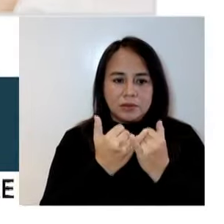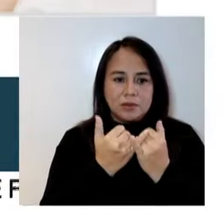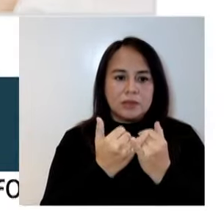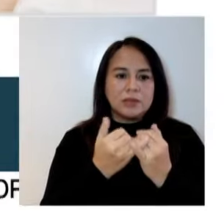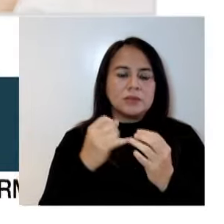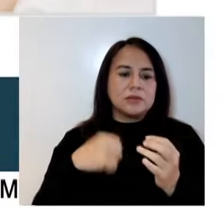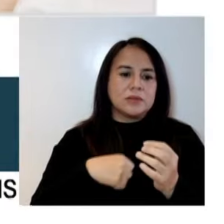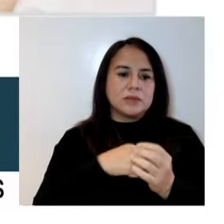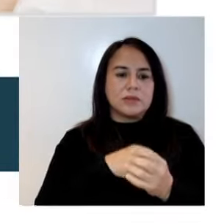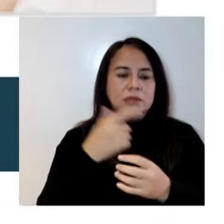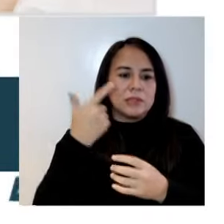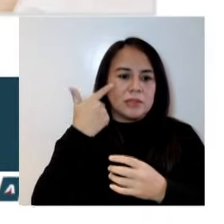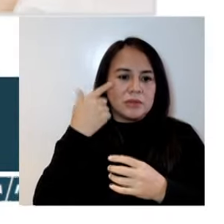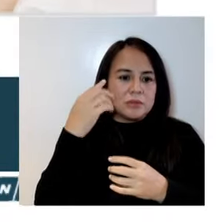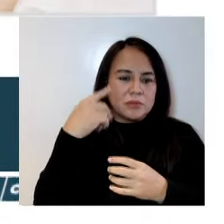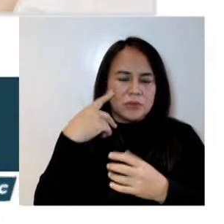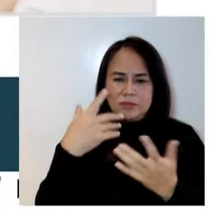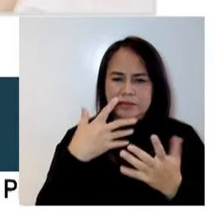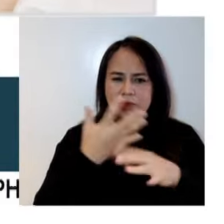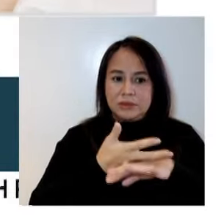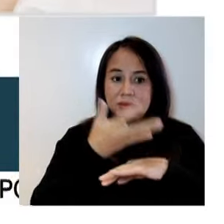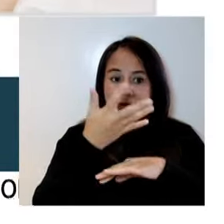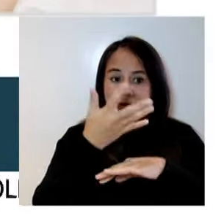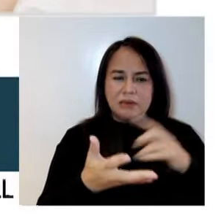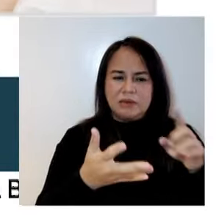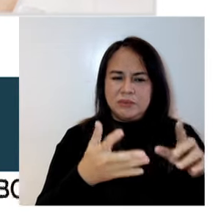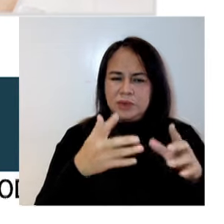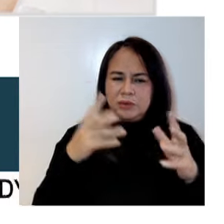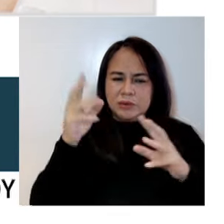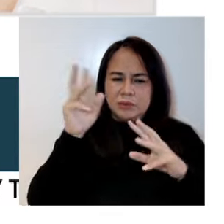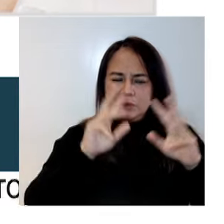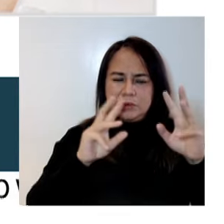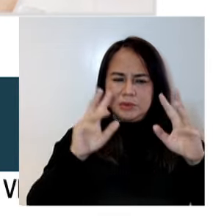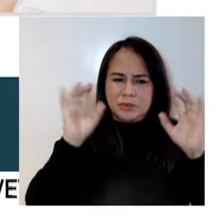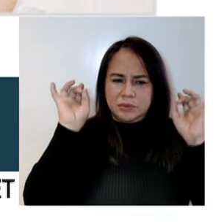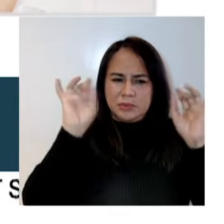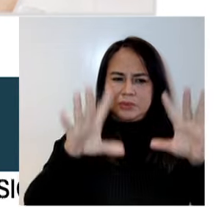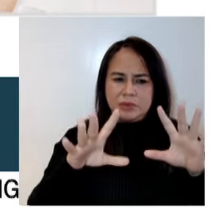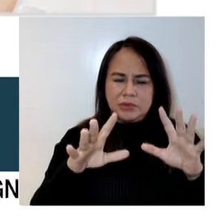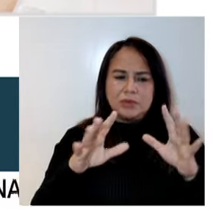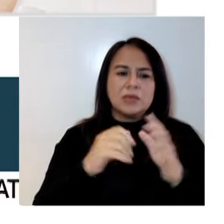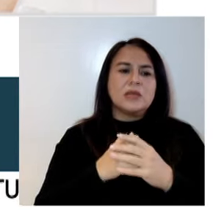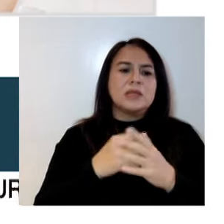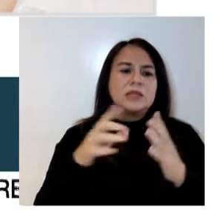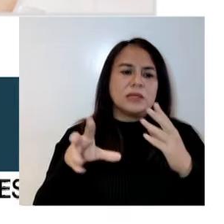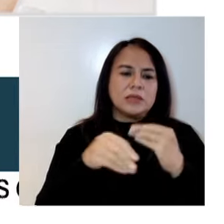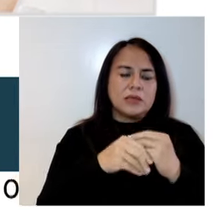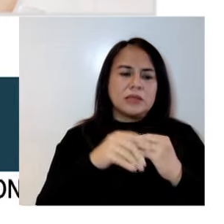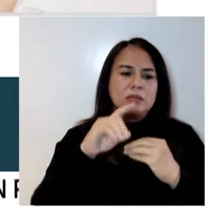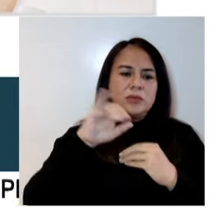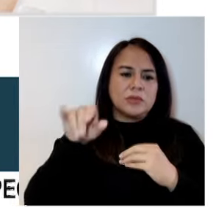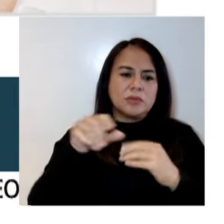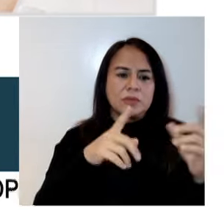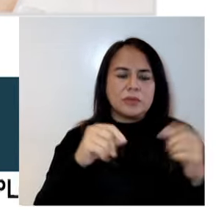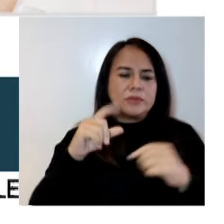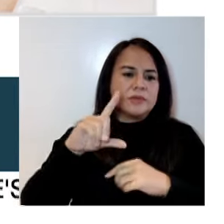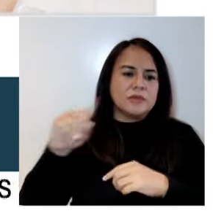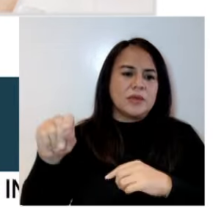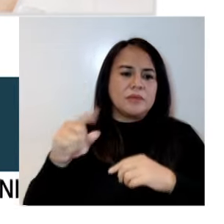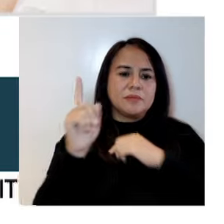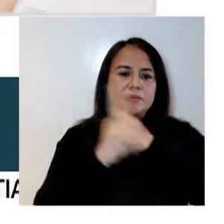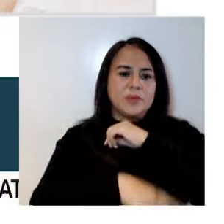Grispo calls the scheme alarming, saying it poses peace and order threats. She adds the DOJ must act quickly in